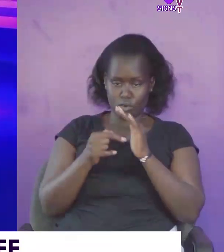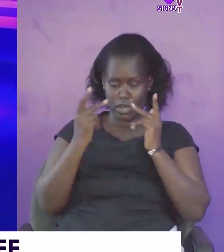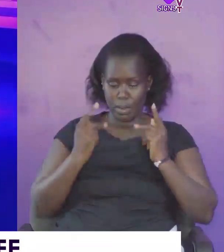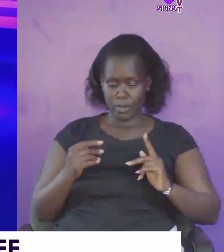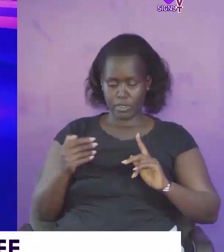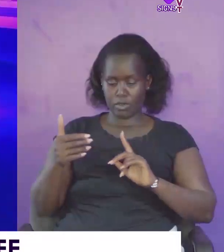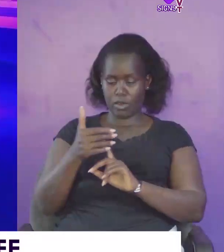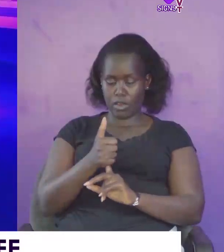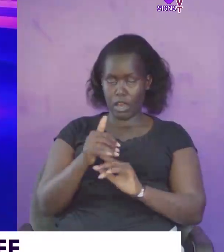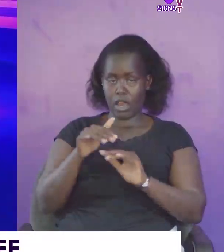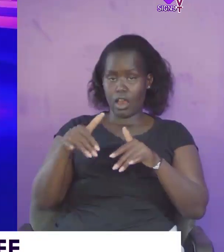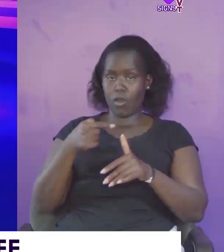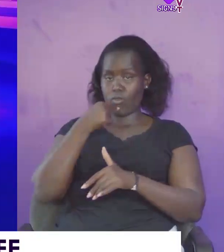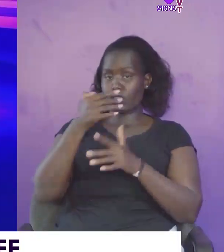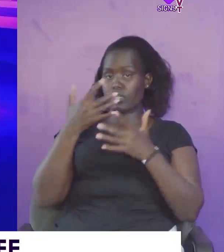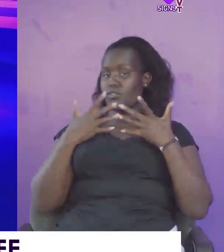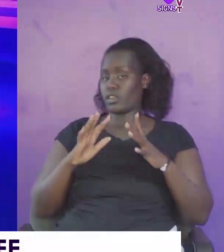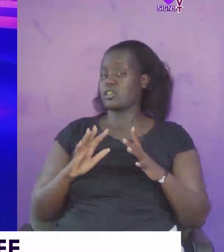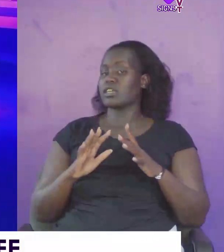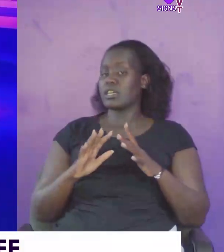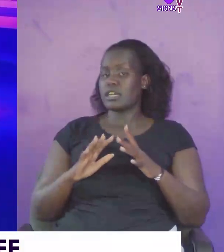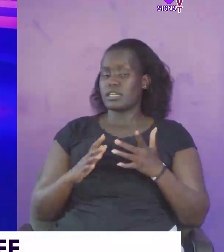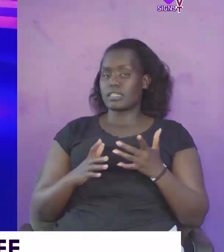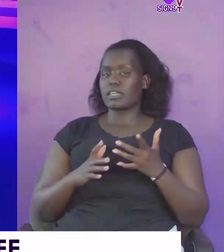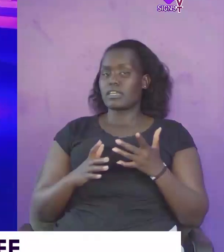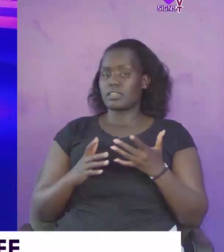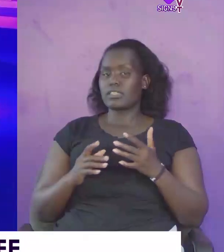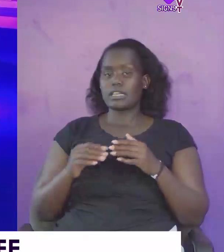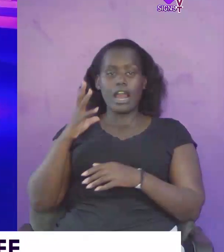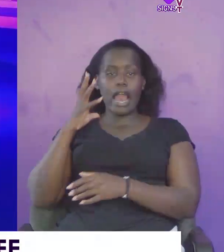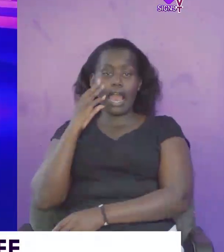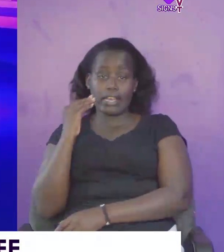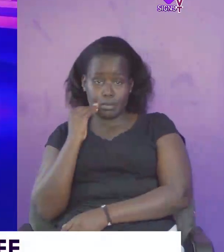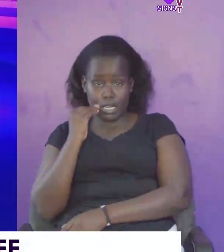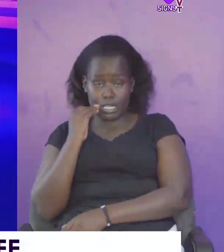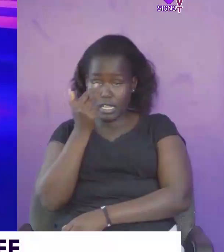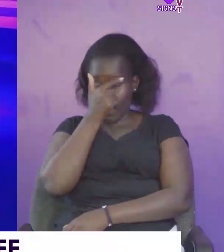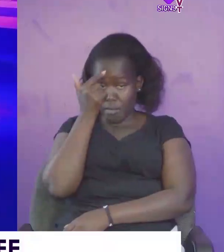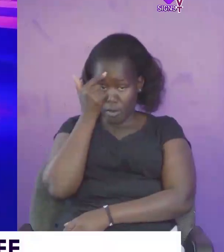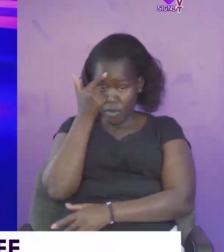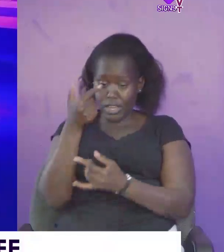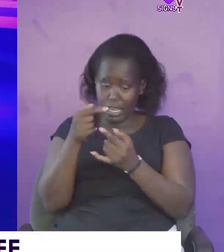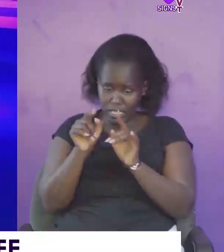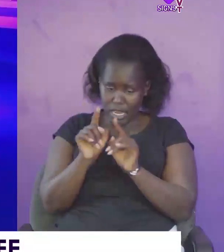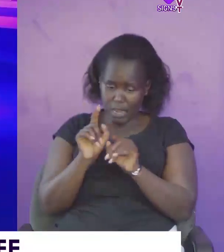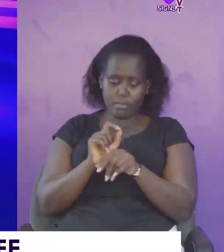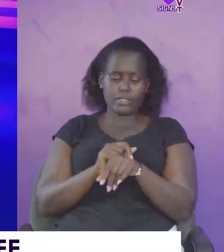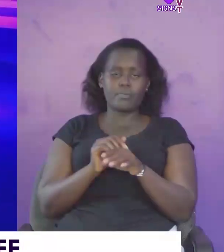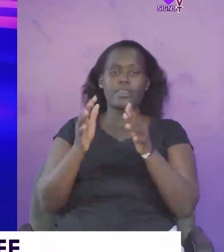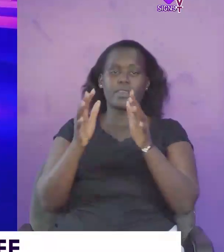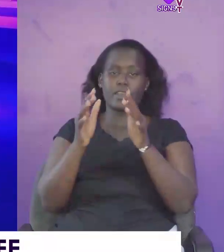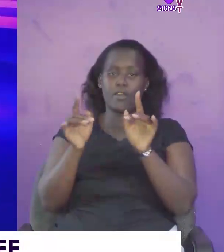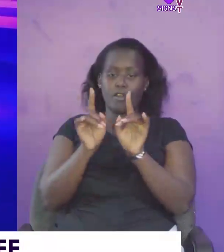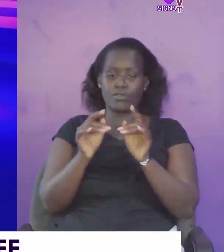mentioned, it is a paradoxical experience because Right. at the same time, celebration is